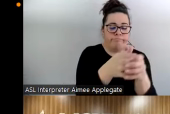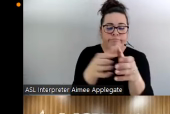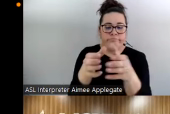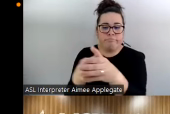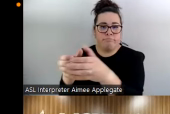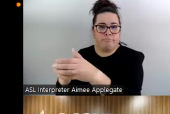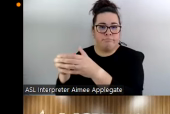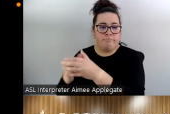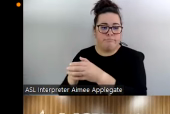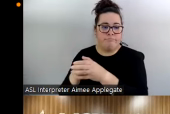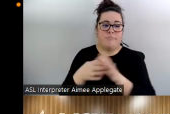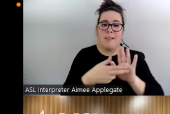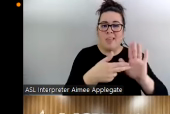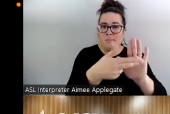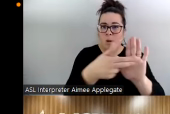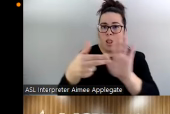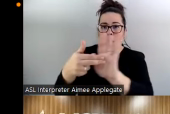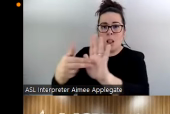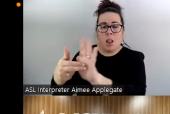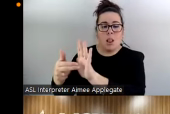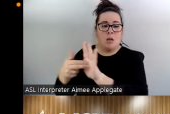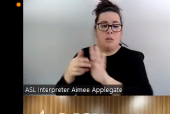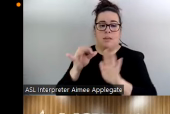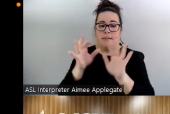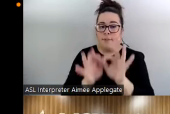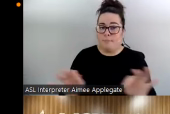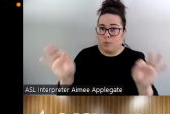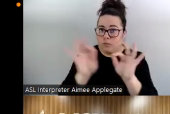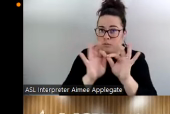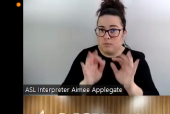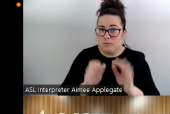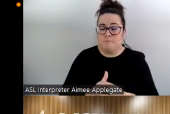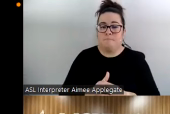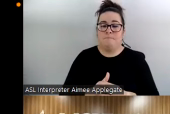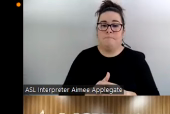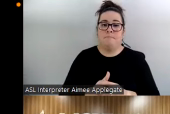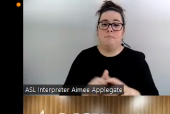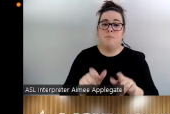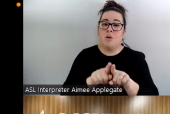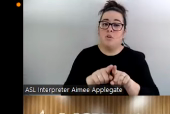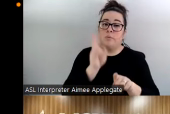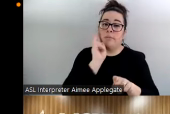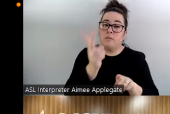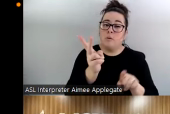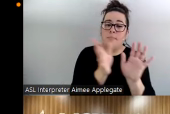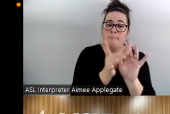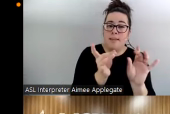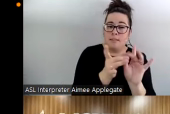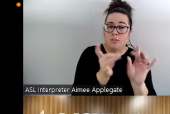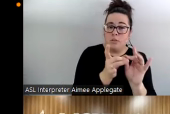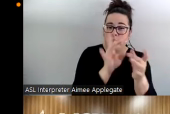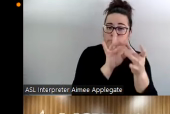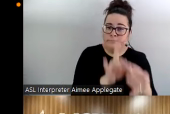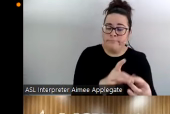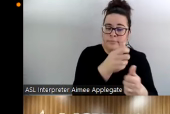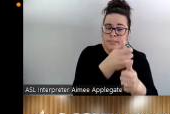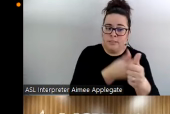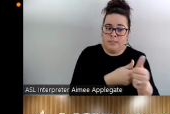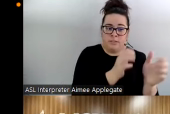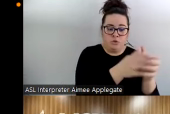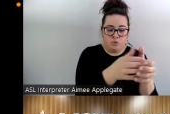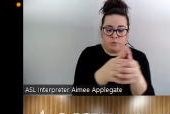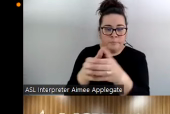then labeling them as being relevant. And then we could also look at the cumulative message volumes per cluster to look at kind of what are people